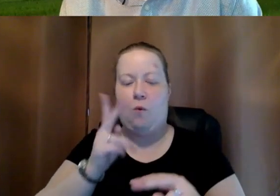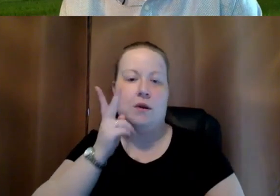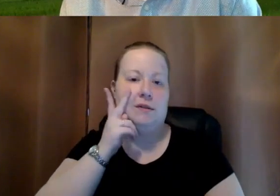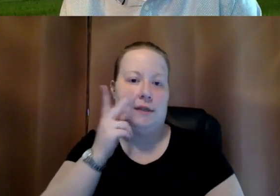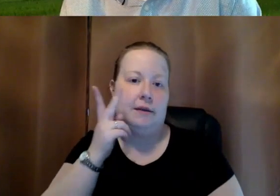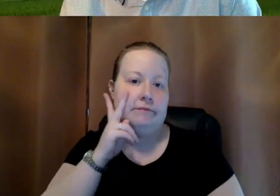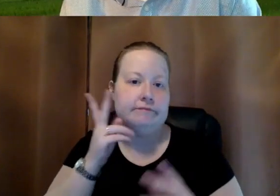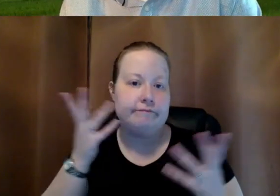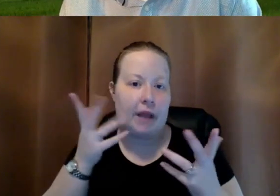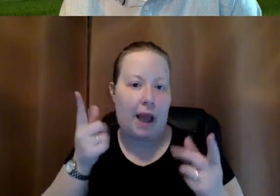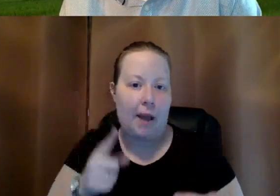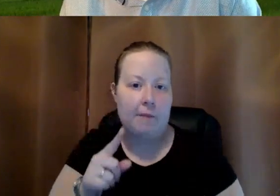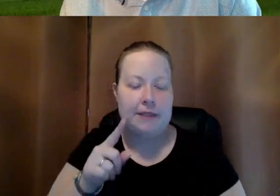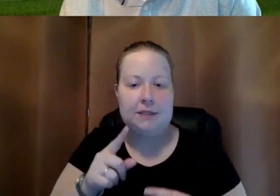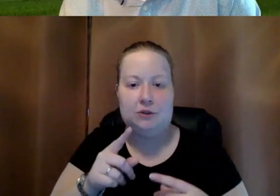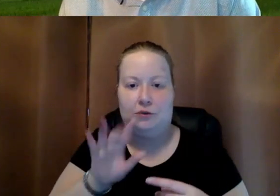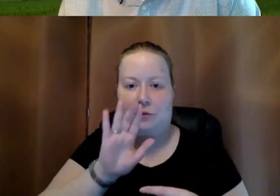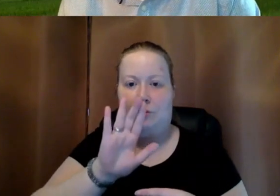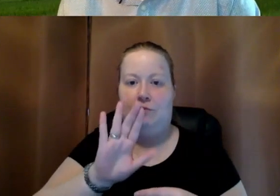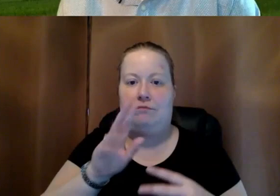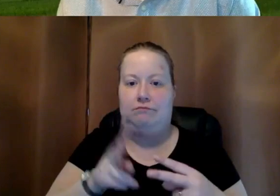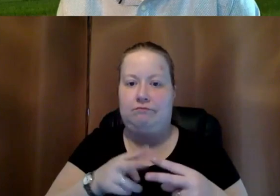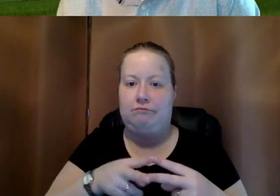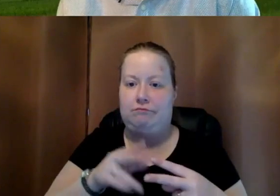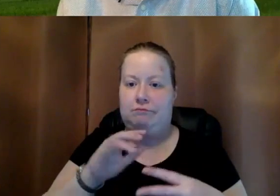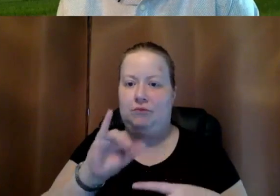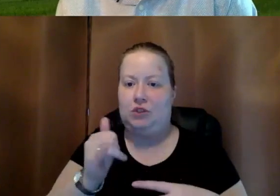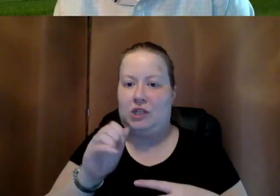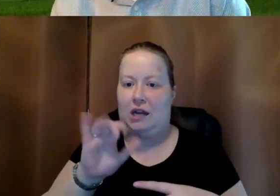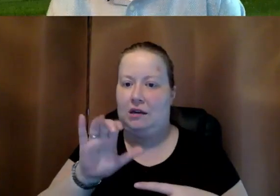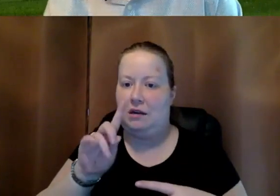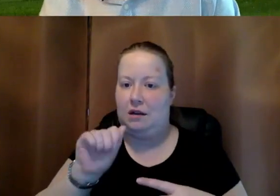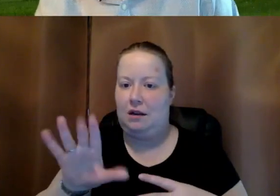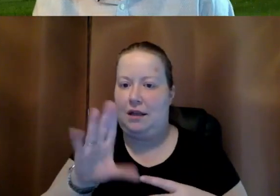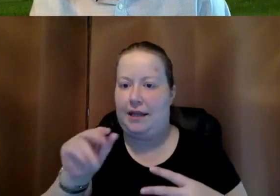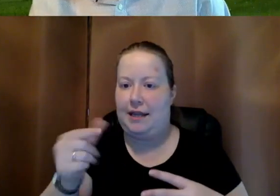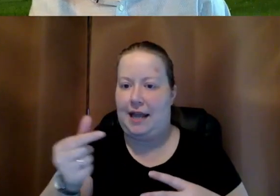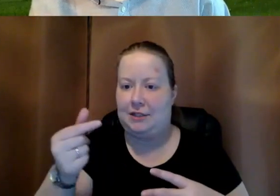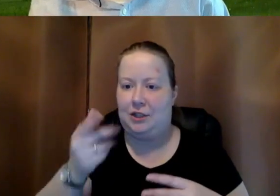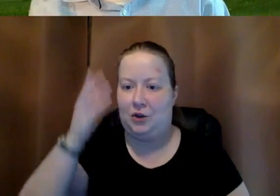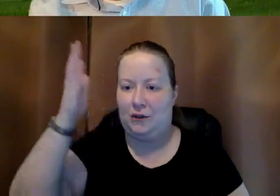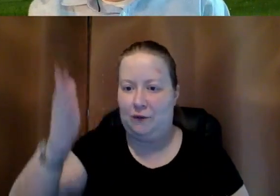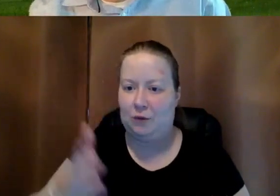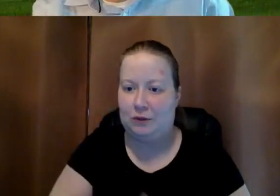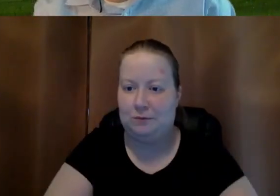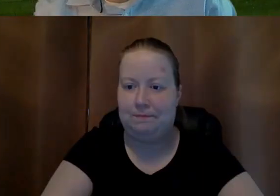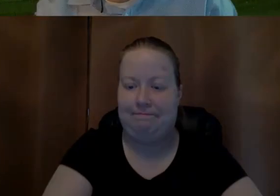to JACDAC and Gadgeteer in the future. Thank you. Thanks.